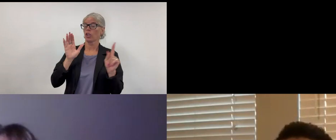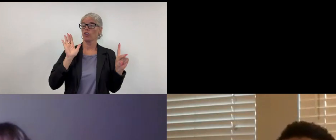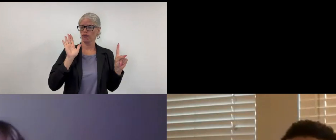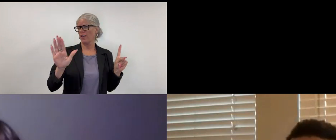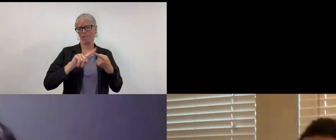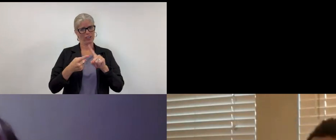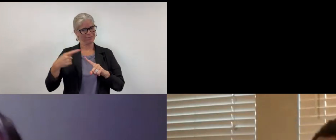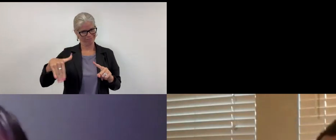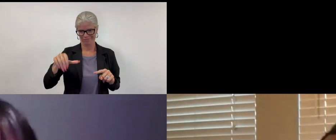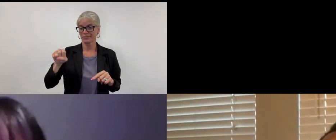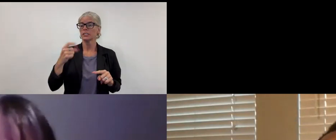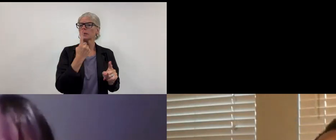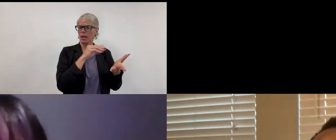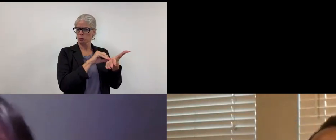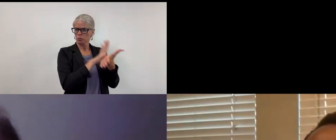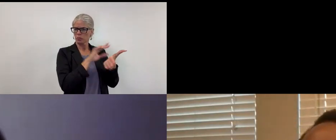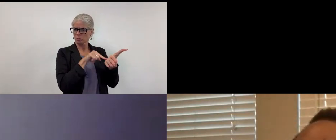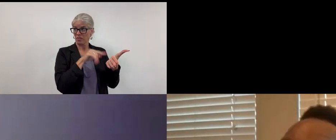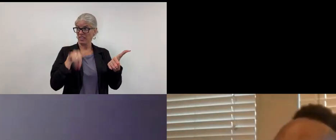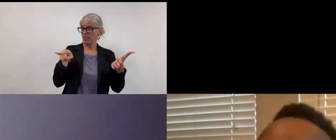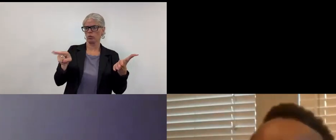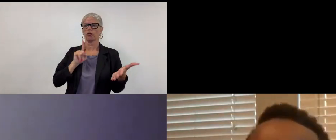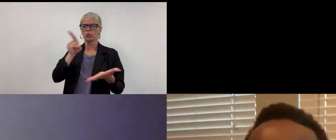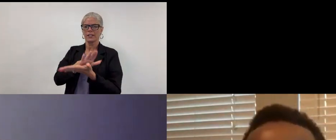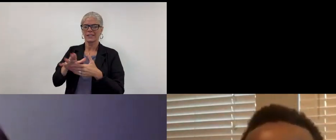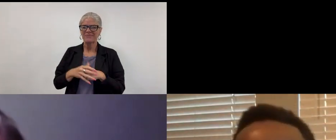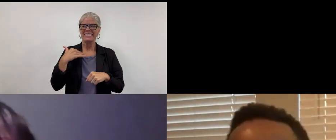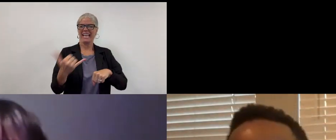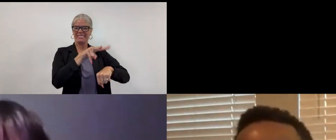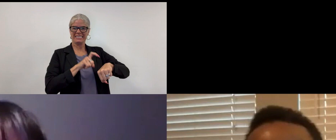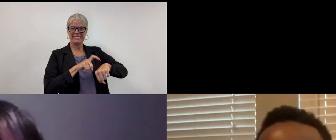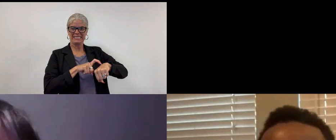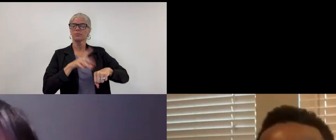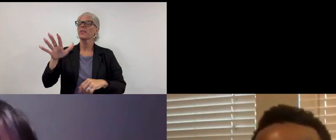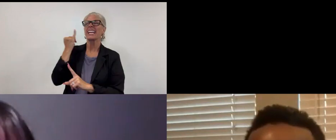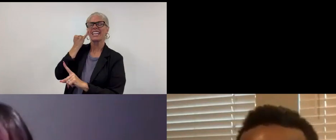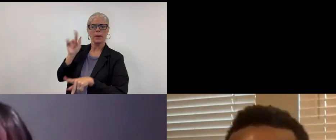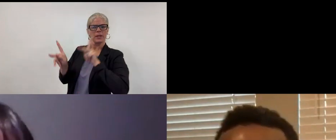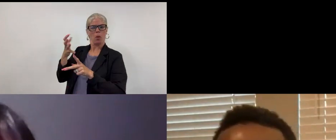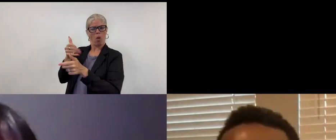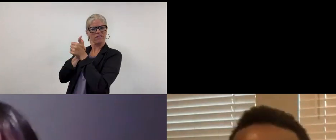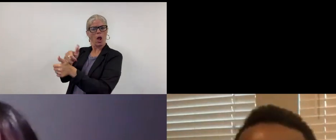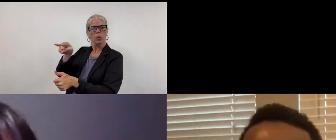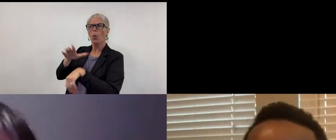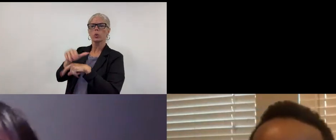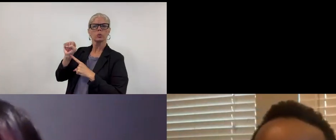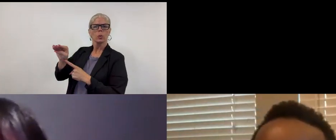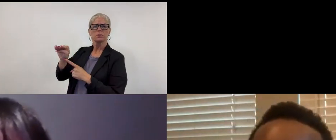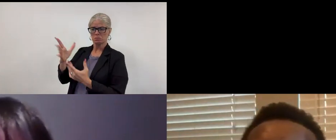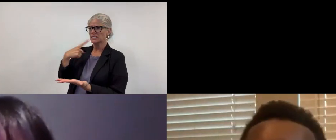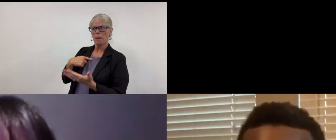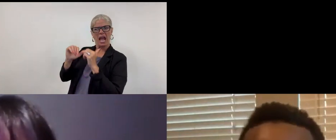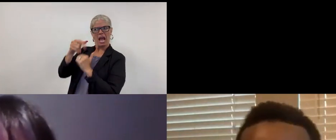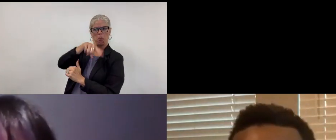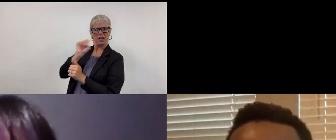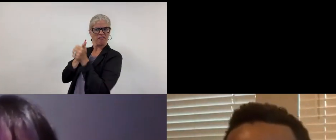great, great friend. Somebody wrote in, and that is really true. Yeah. We are at our time, but if people want to follow you on social